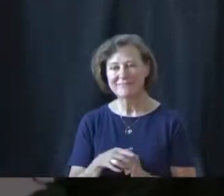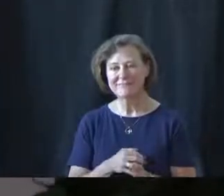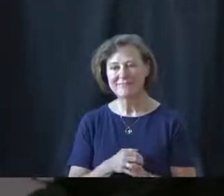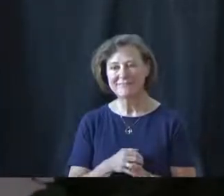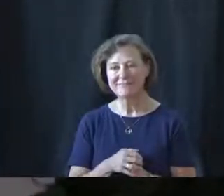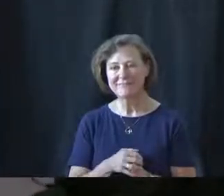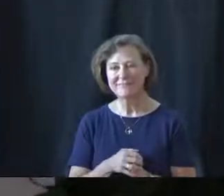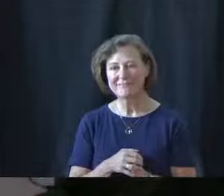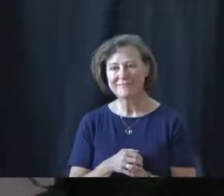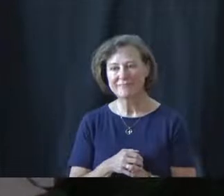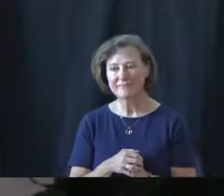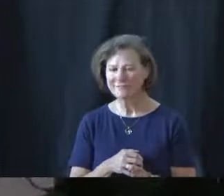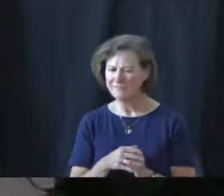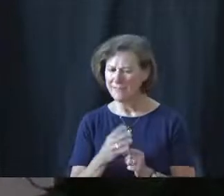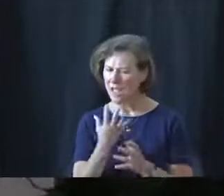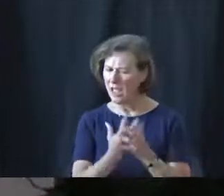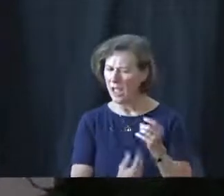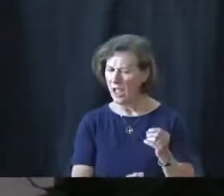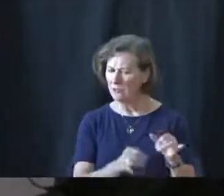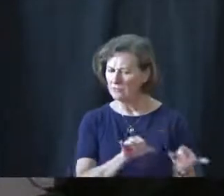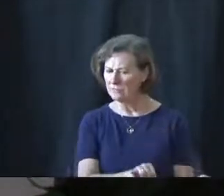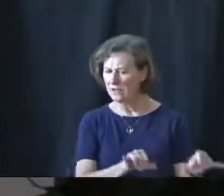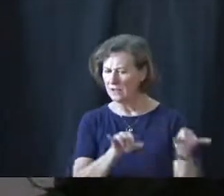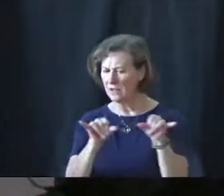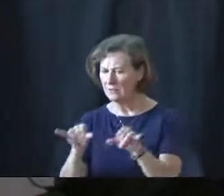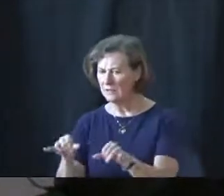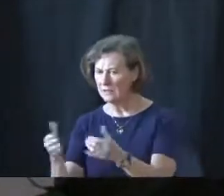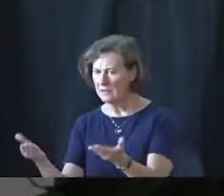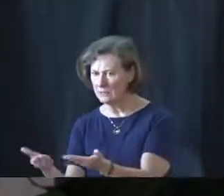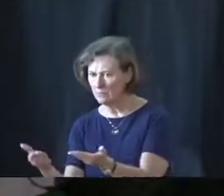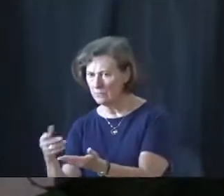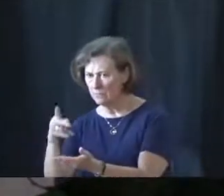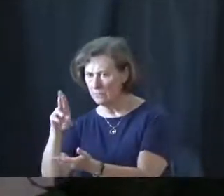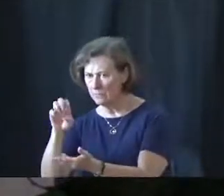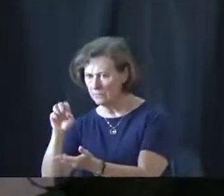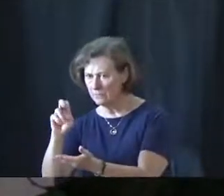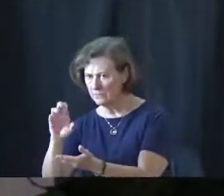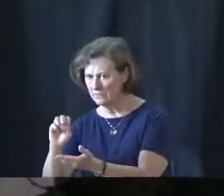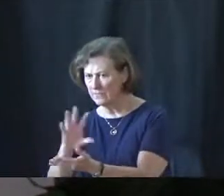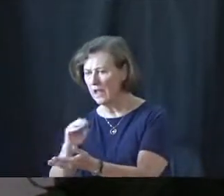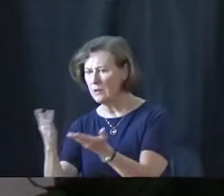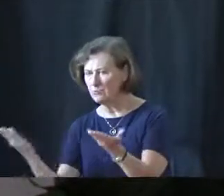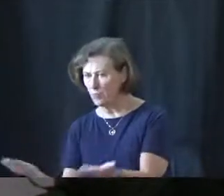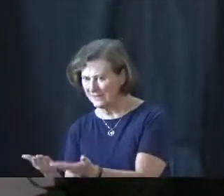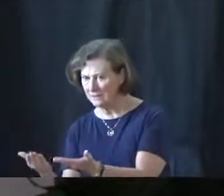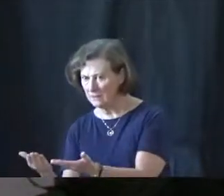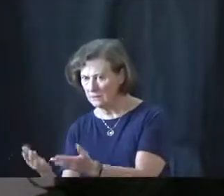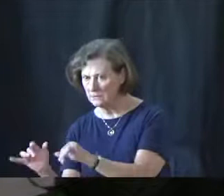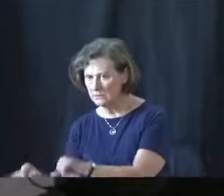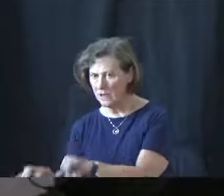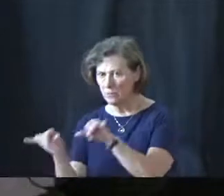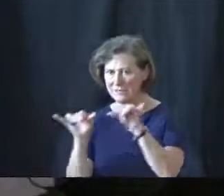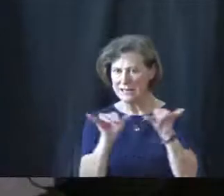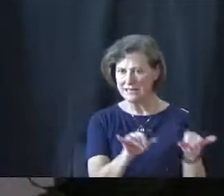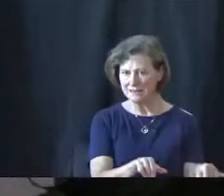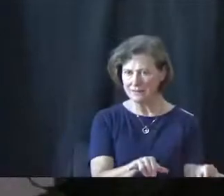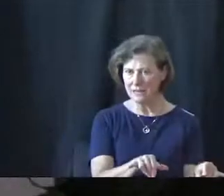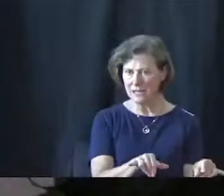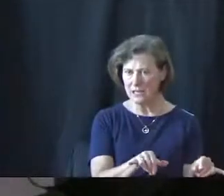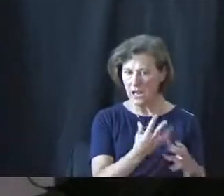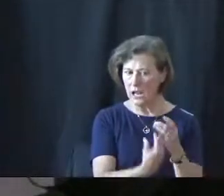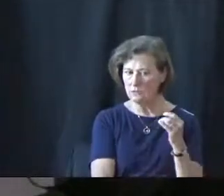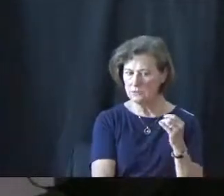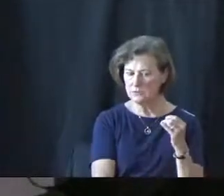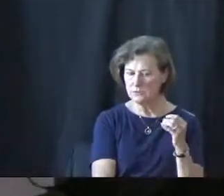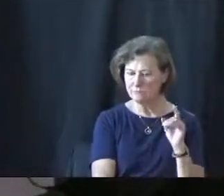An absence that is simultaneously a presence, and a presence that is simultaneously